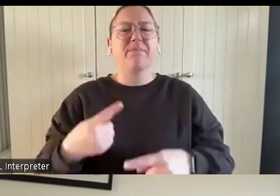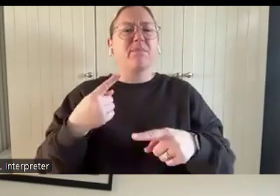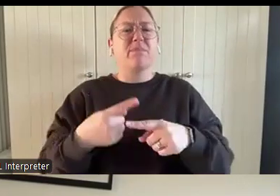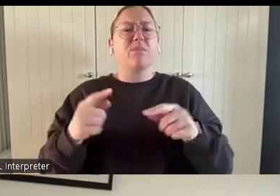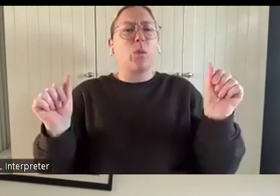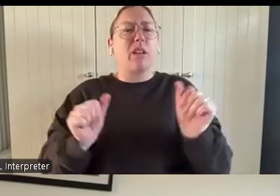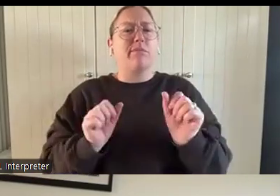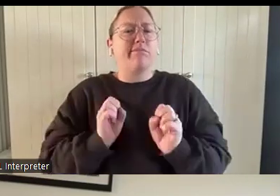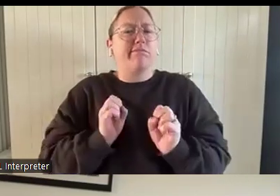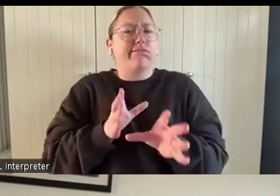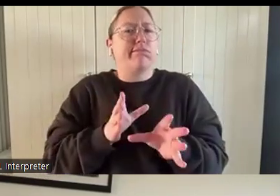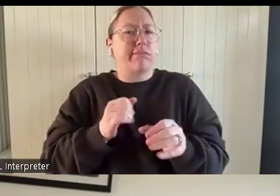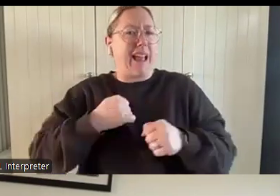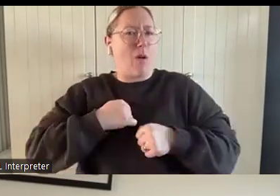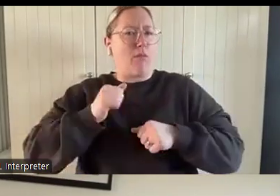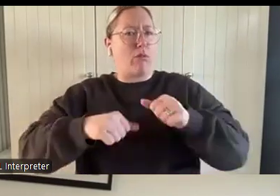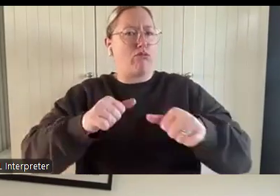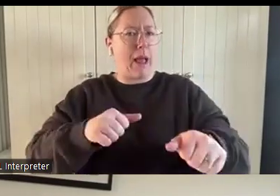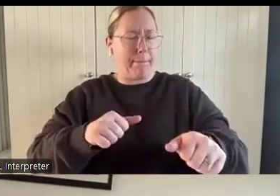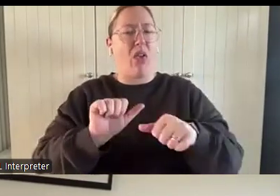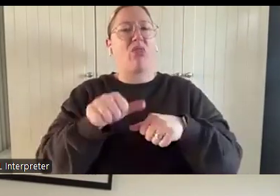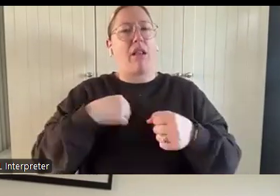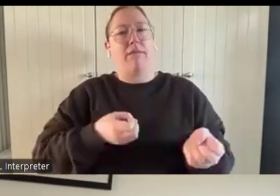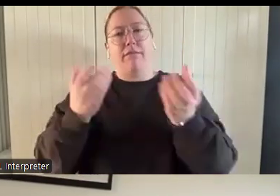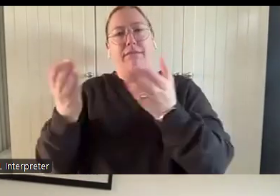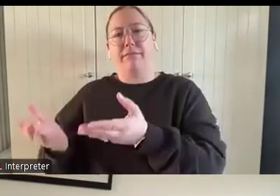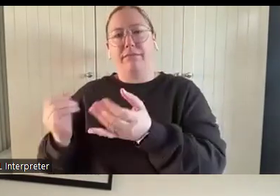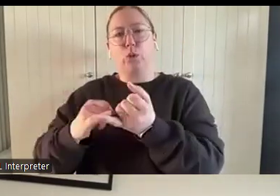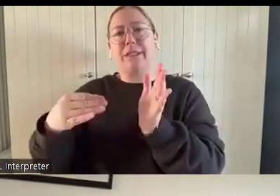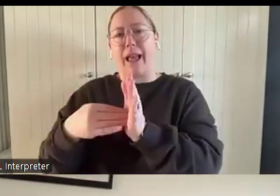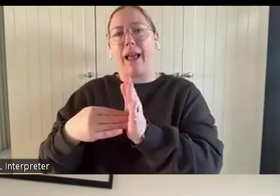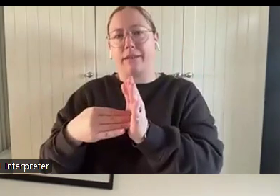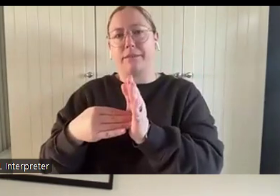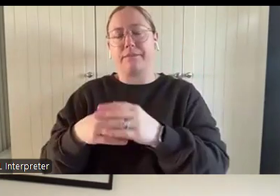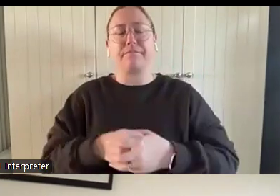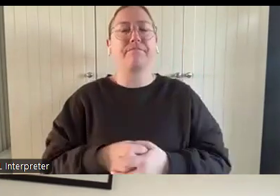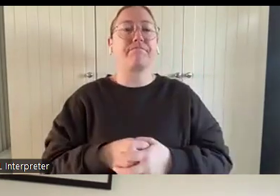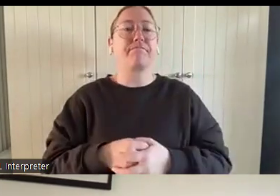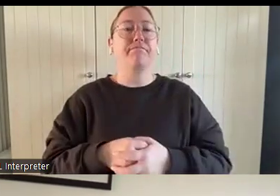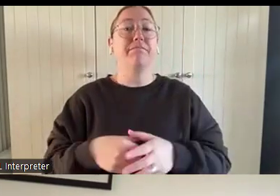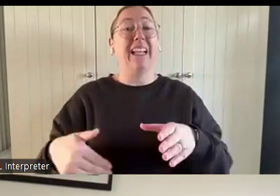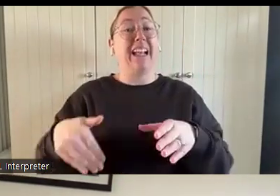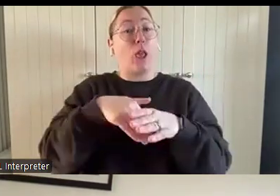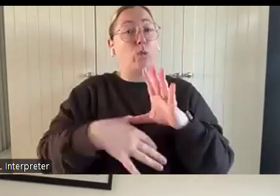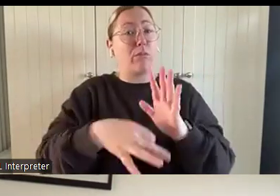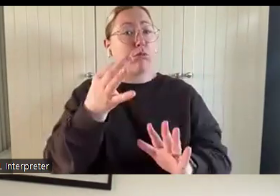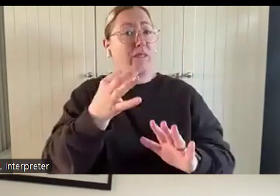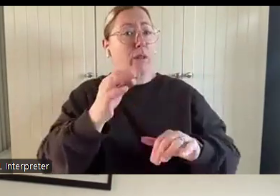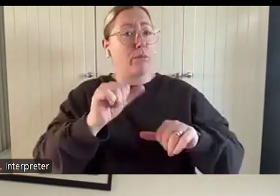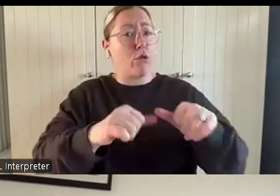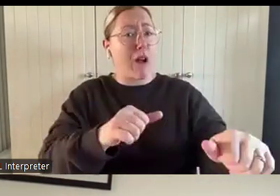of the programme, and then I'll hand over to Suzanne. The main aims of the Include to Improve programme are